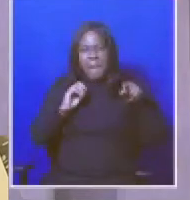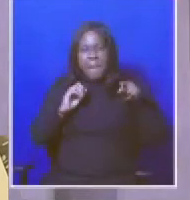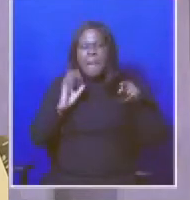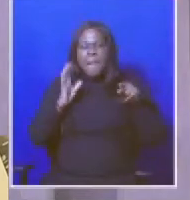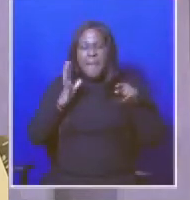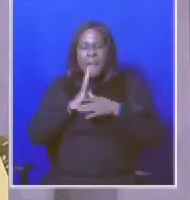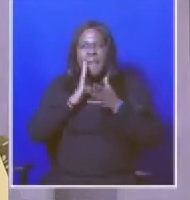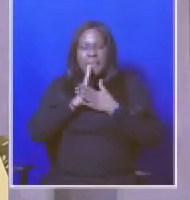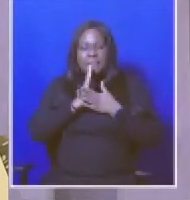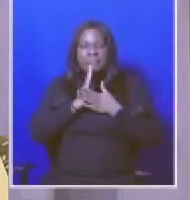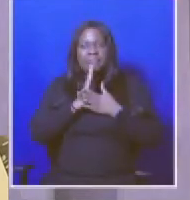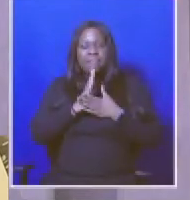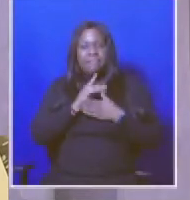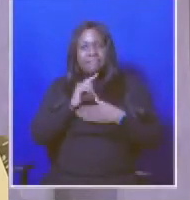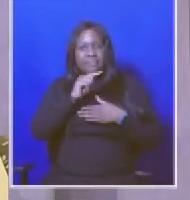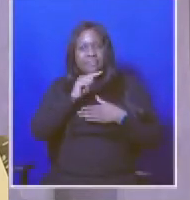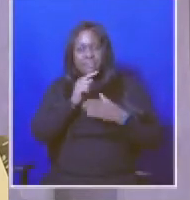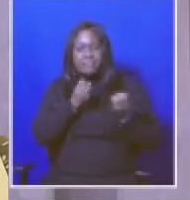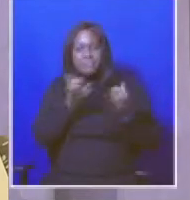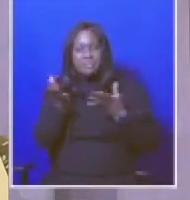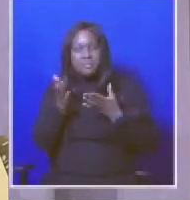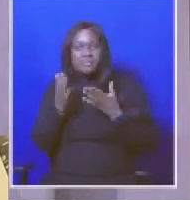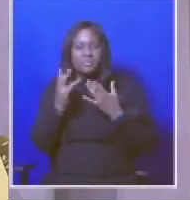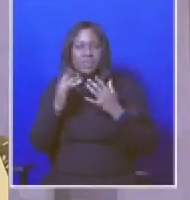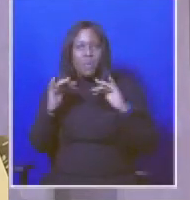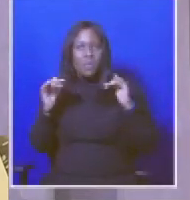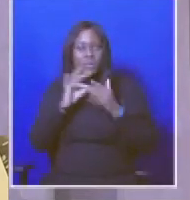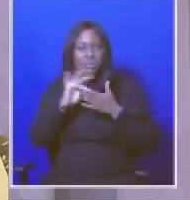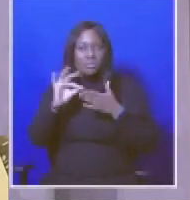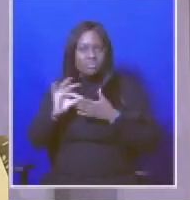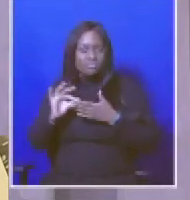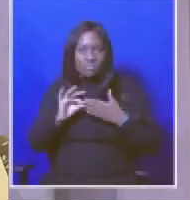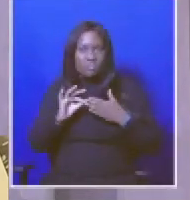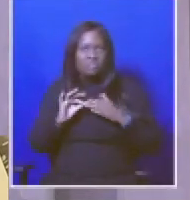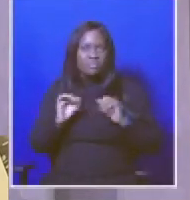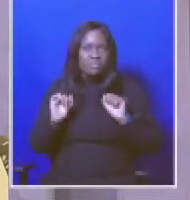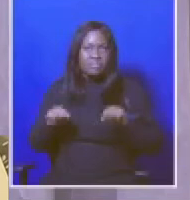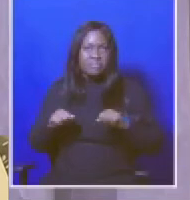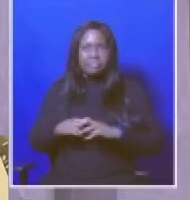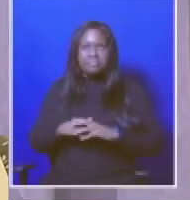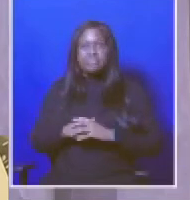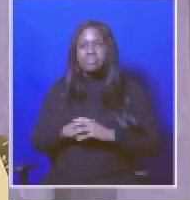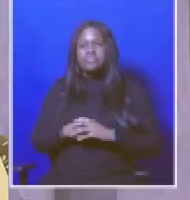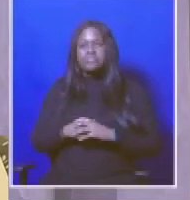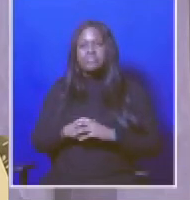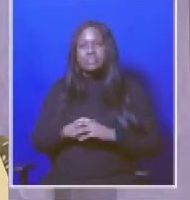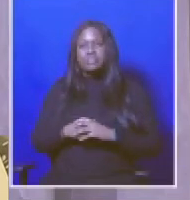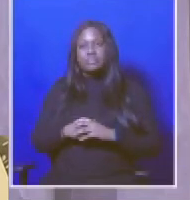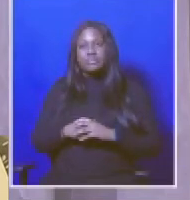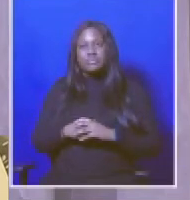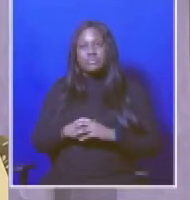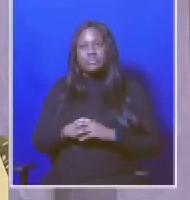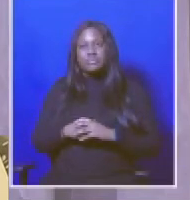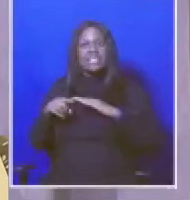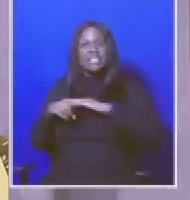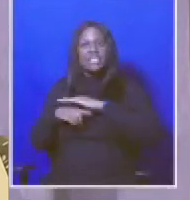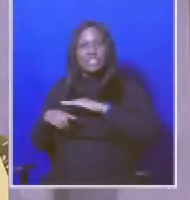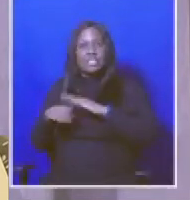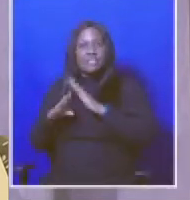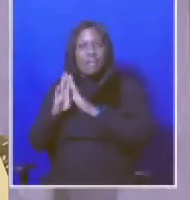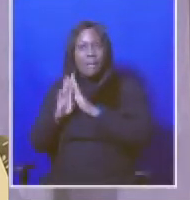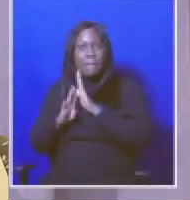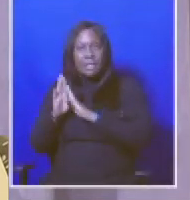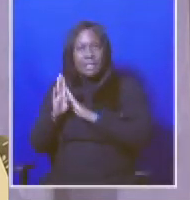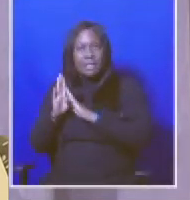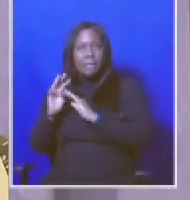people. Honorable Chairperson, through the district development model, we are ensuring that not only